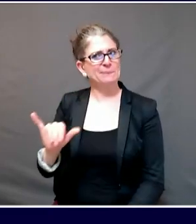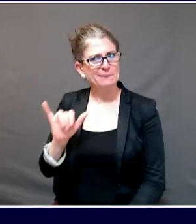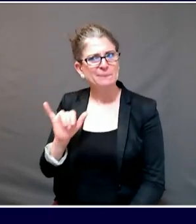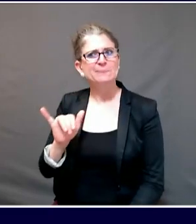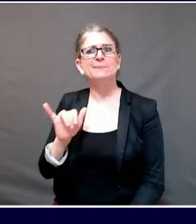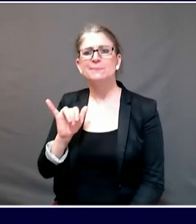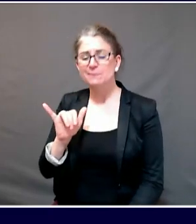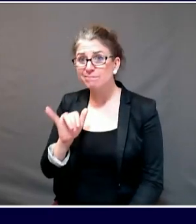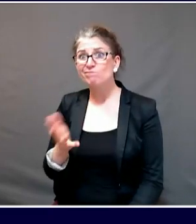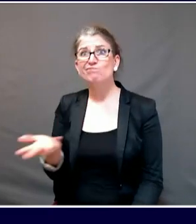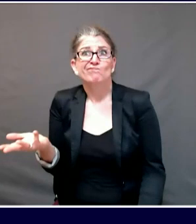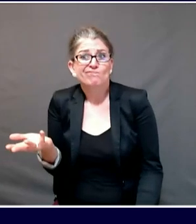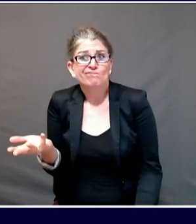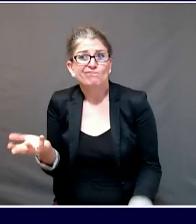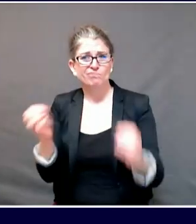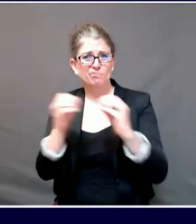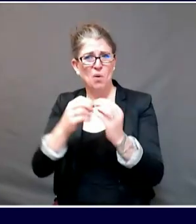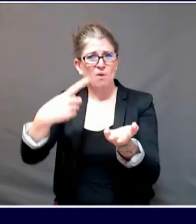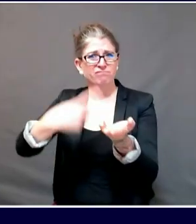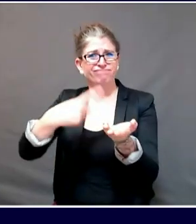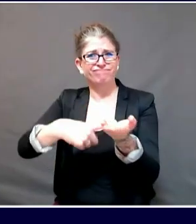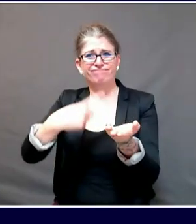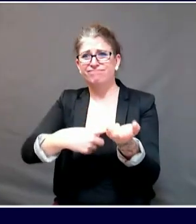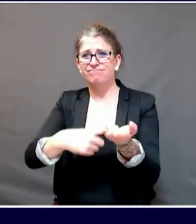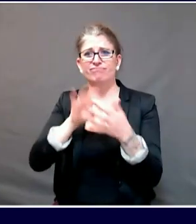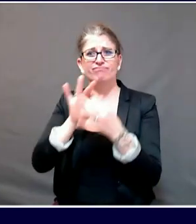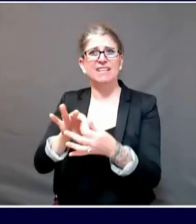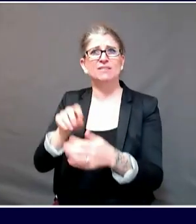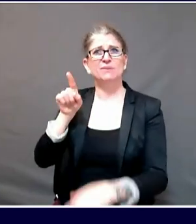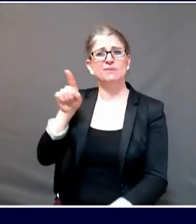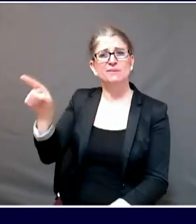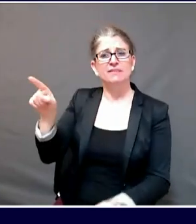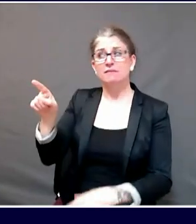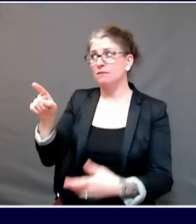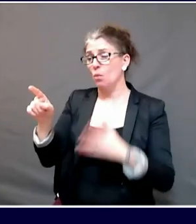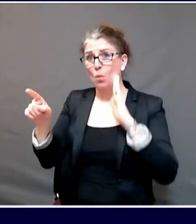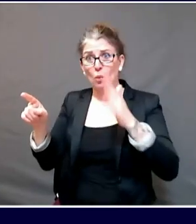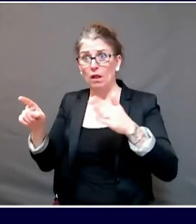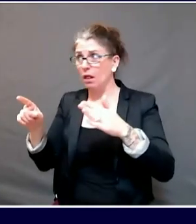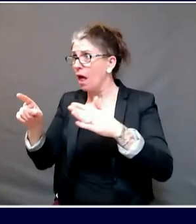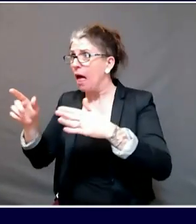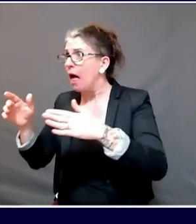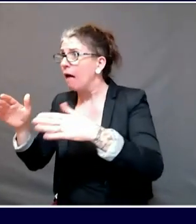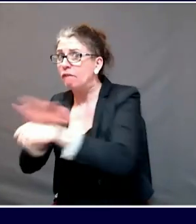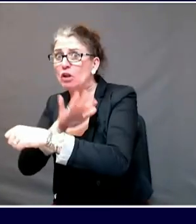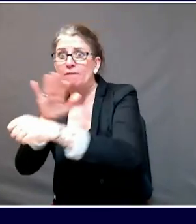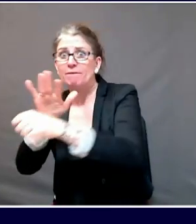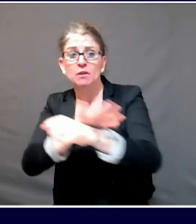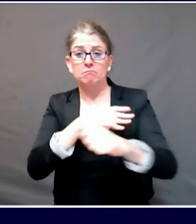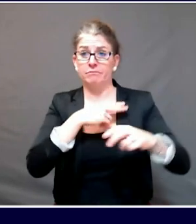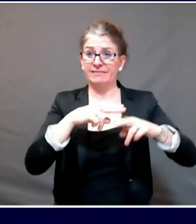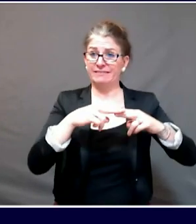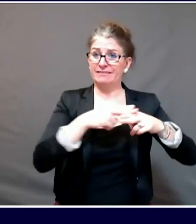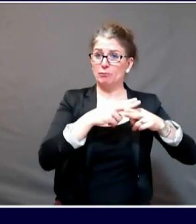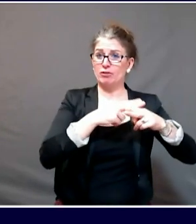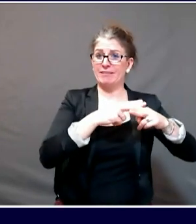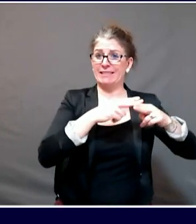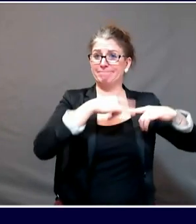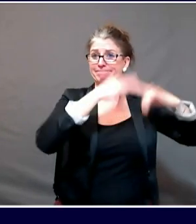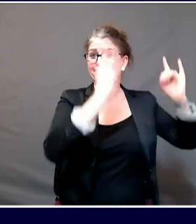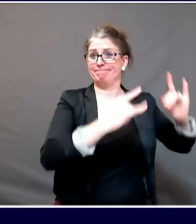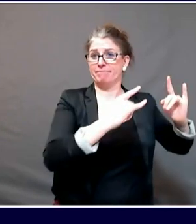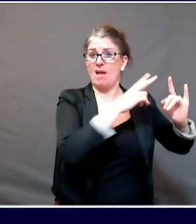sites, or if not, what is kind of the threshold you guys are considering for that? Yep. Caitlin, the discussion there is, the discussions